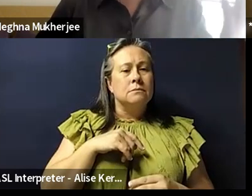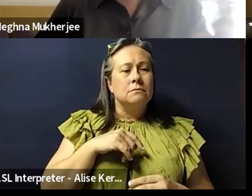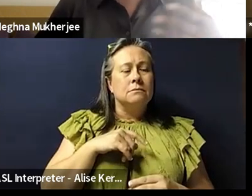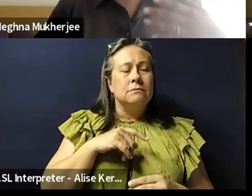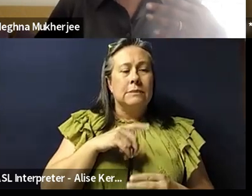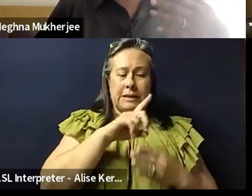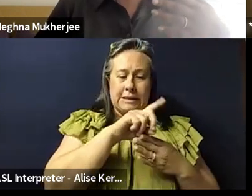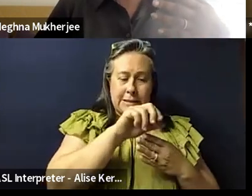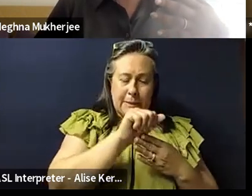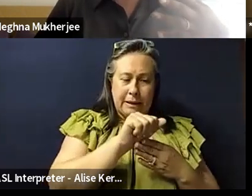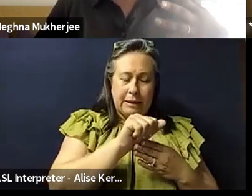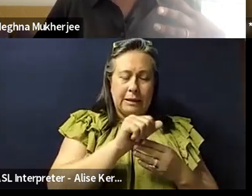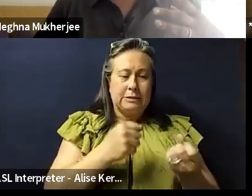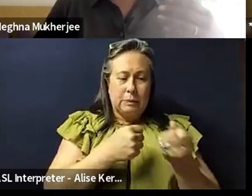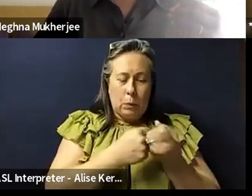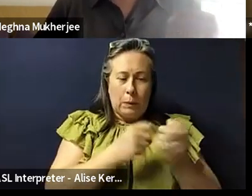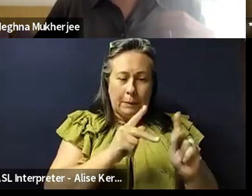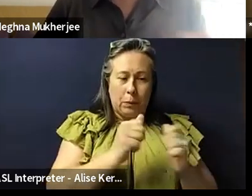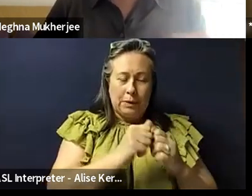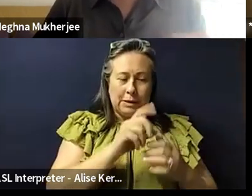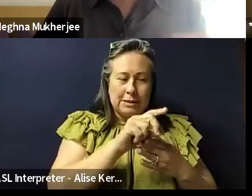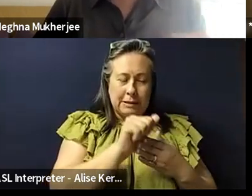disabilities or supporting those with disabilities as a